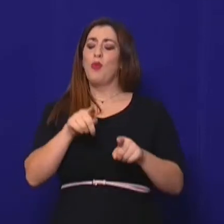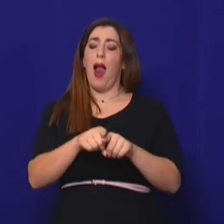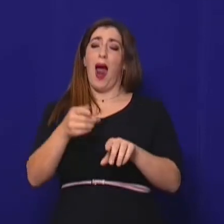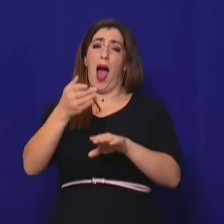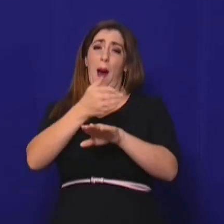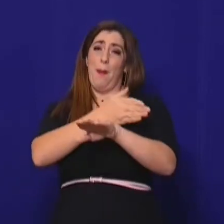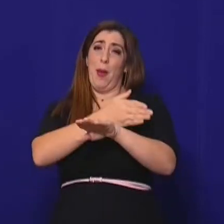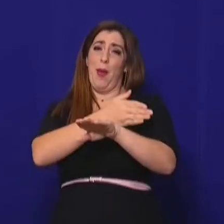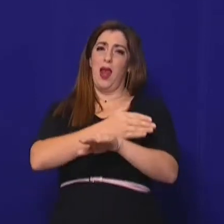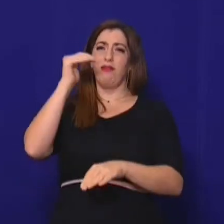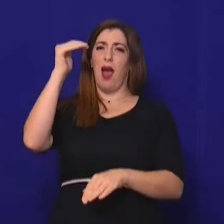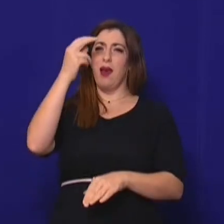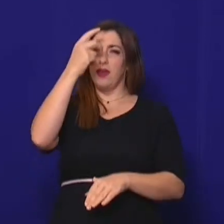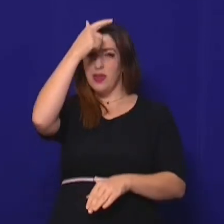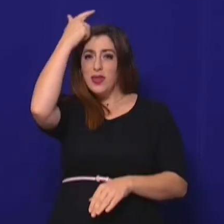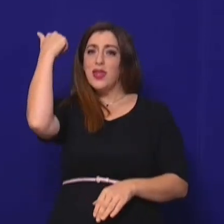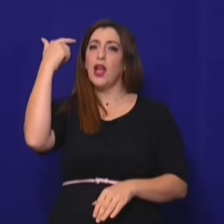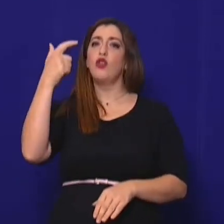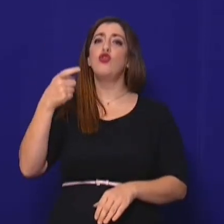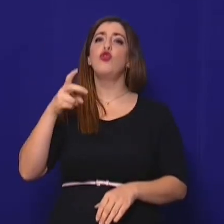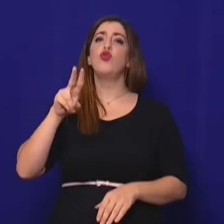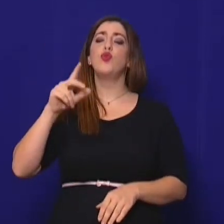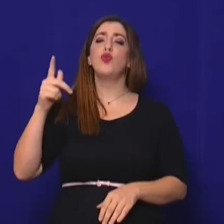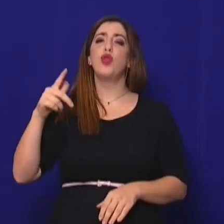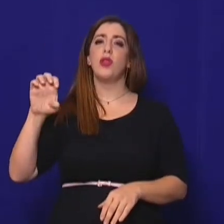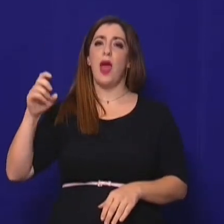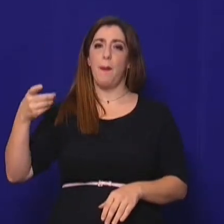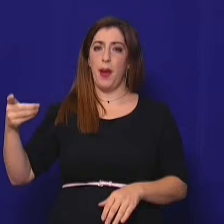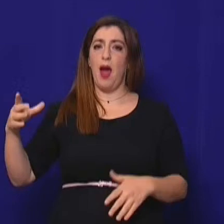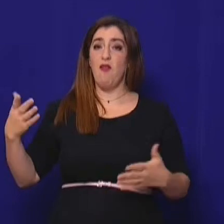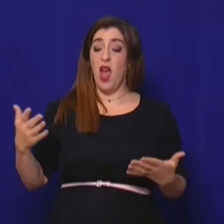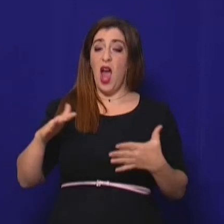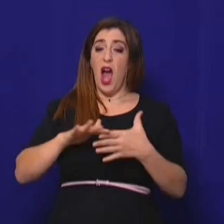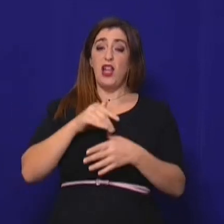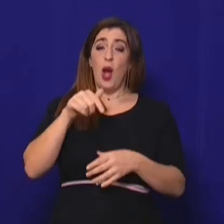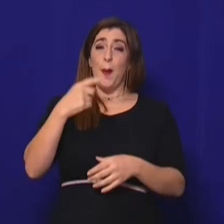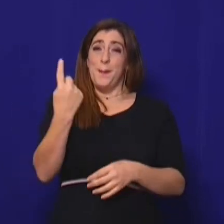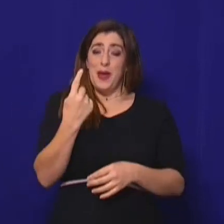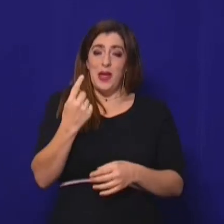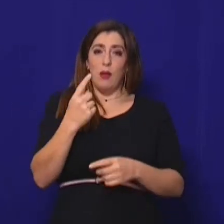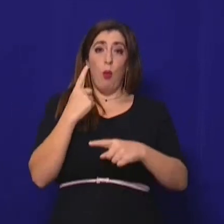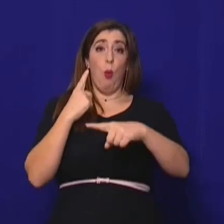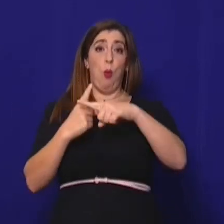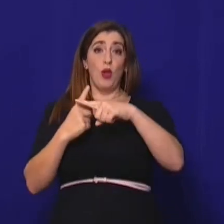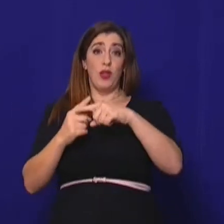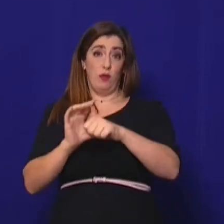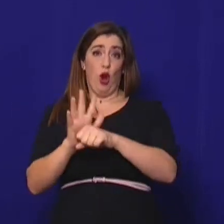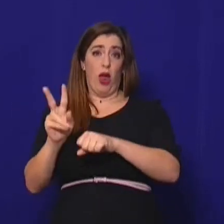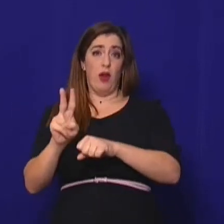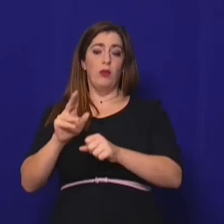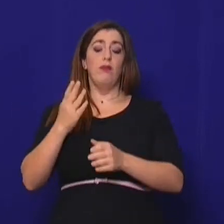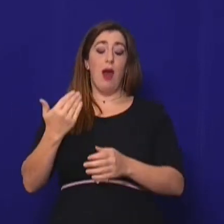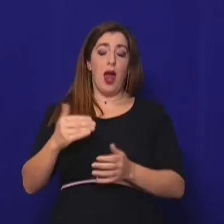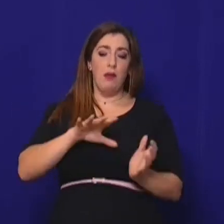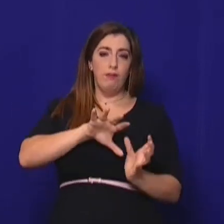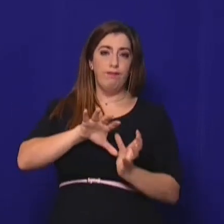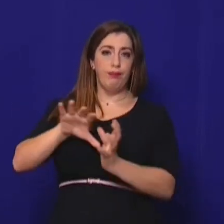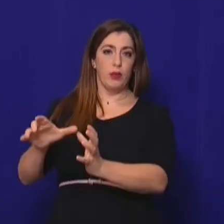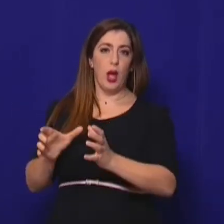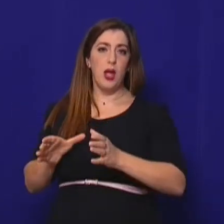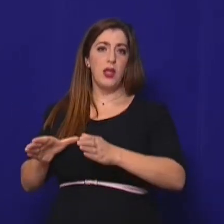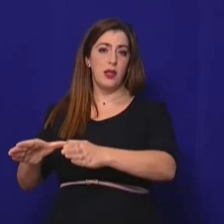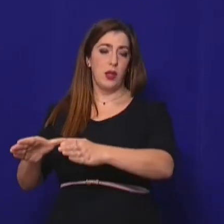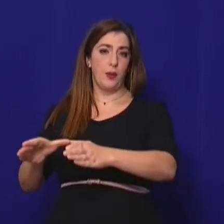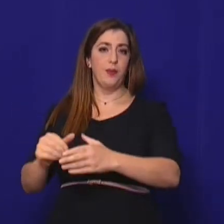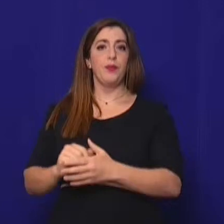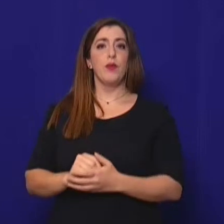id-djar tittieħed mill-ewwel l-azzjoni biex jiġu iżolati dawk il-persuni li huma pożittivi u anka li jkun hemm il-kwarantina ta' dawk